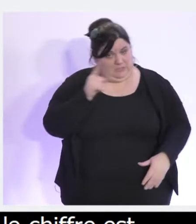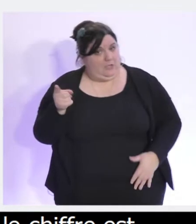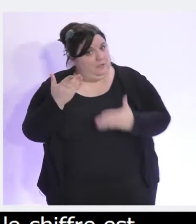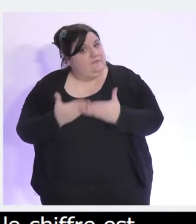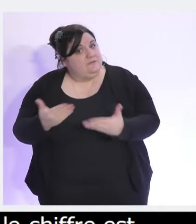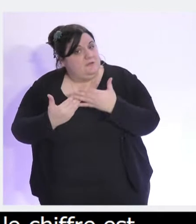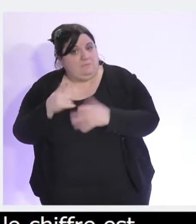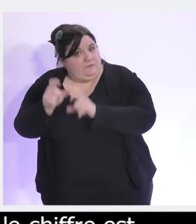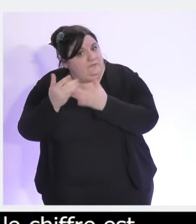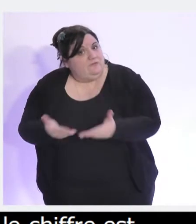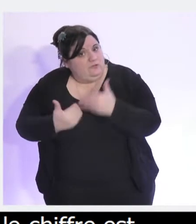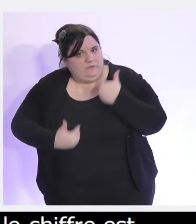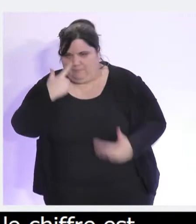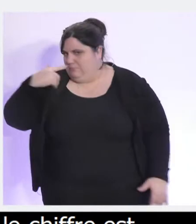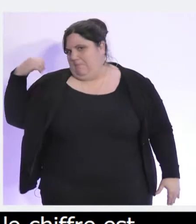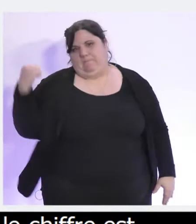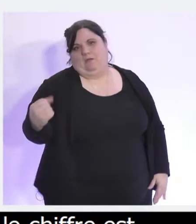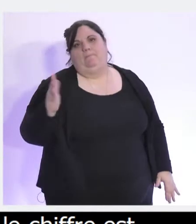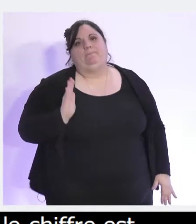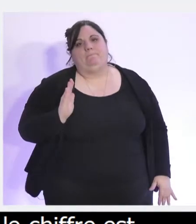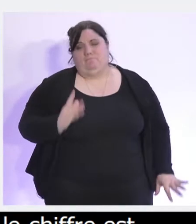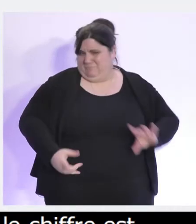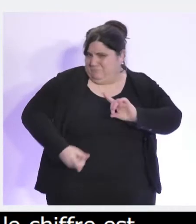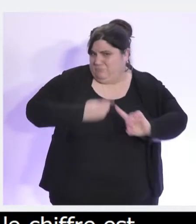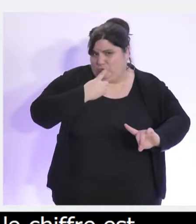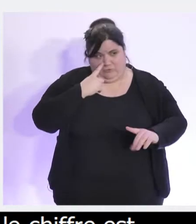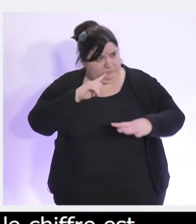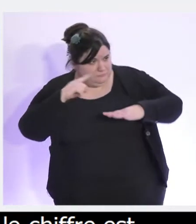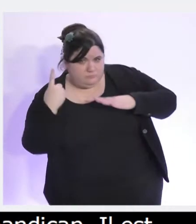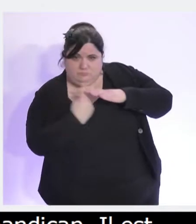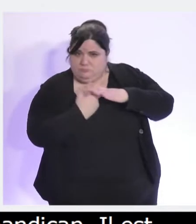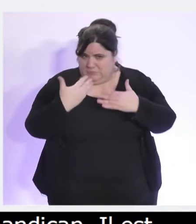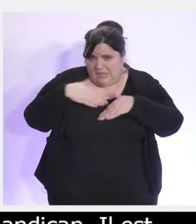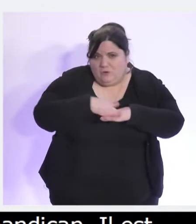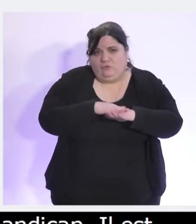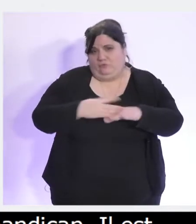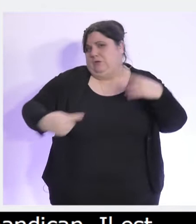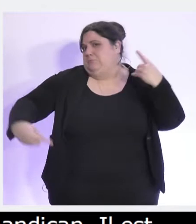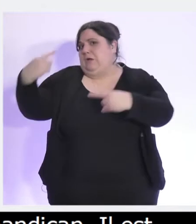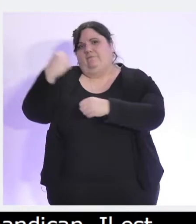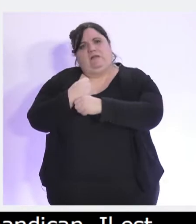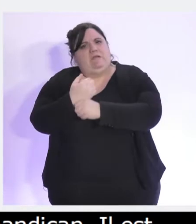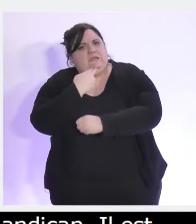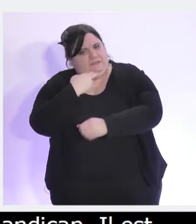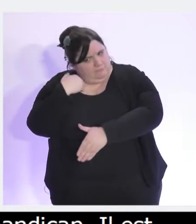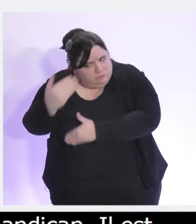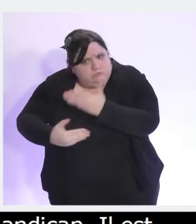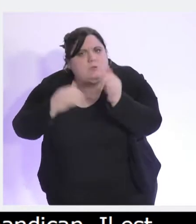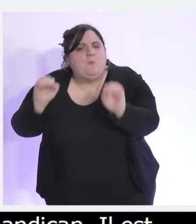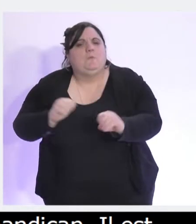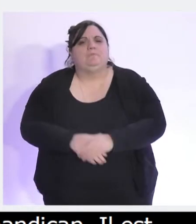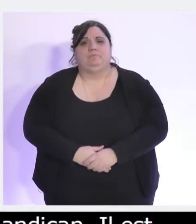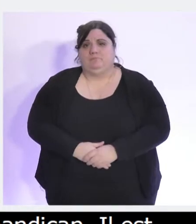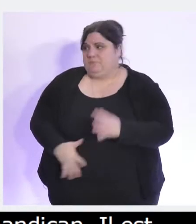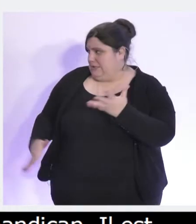jobs. And the recovery from the pandemic must be fair and inclusive. I thank the French presidency